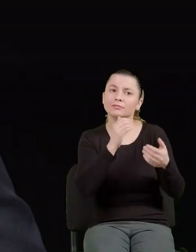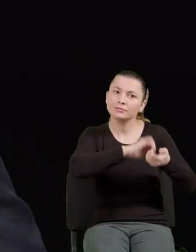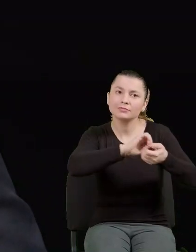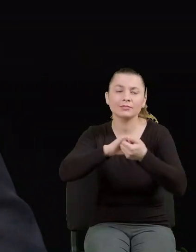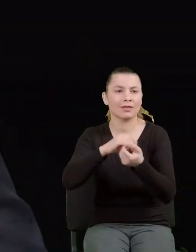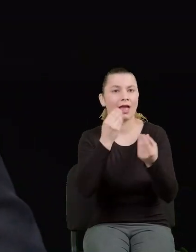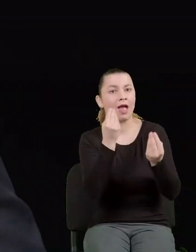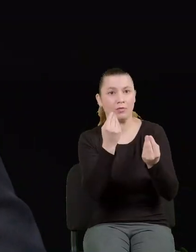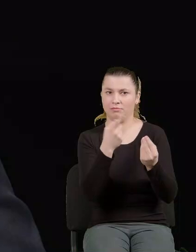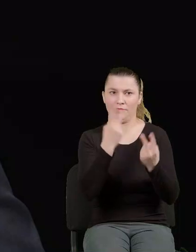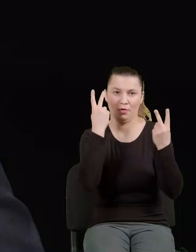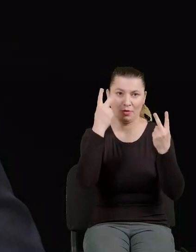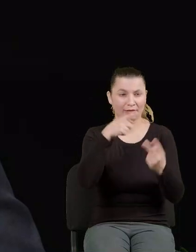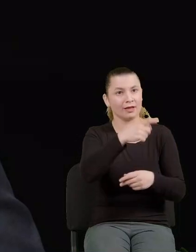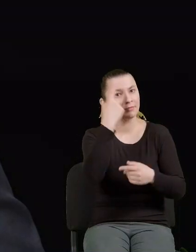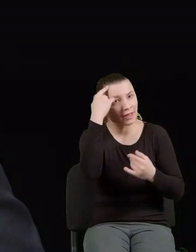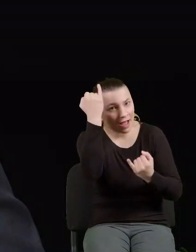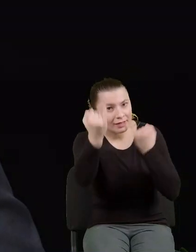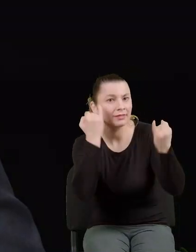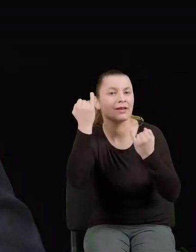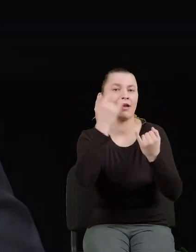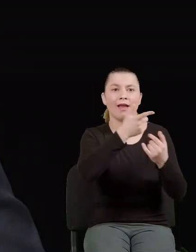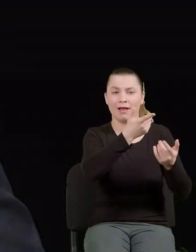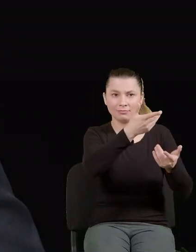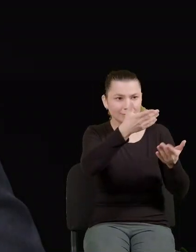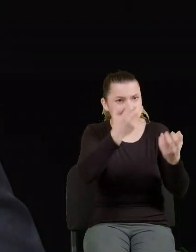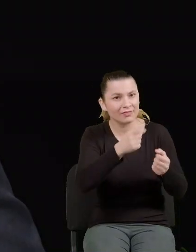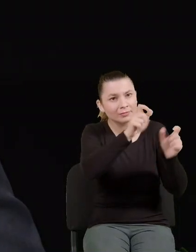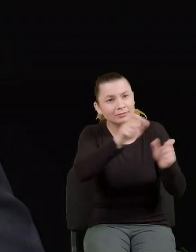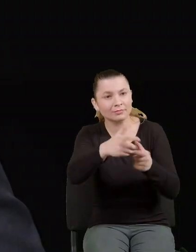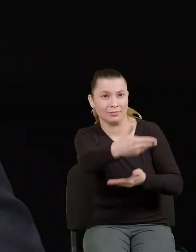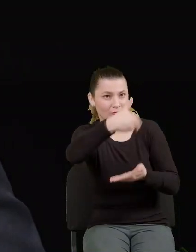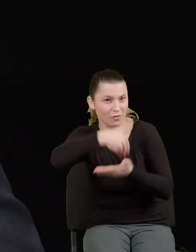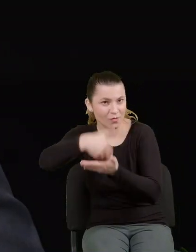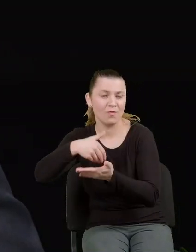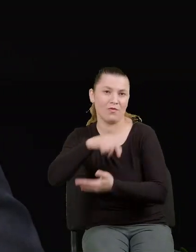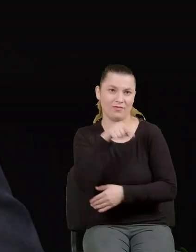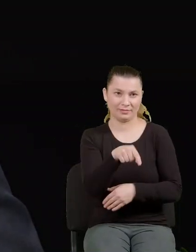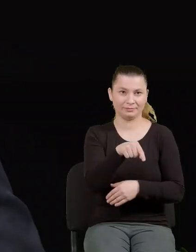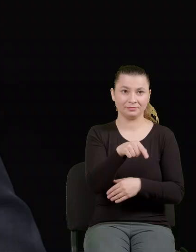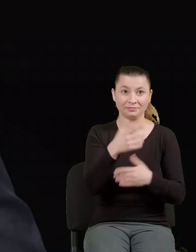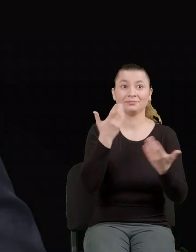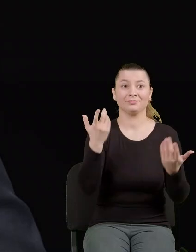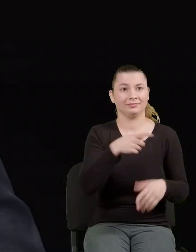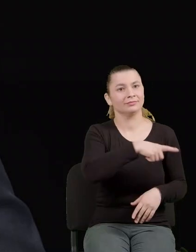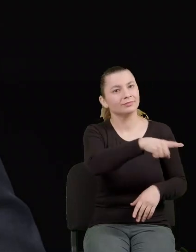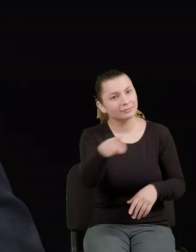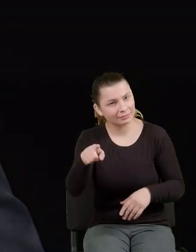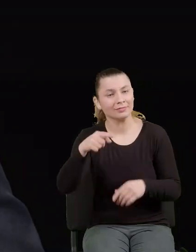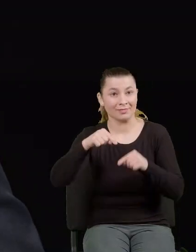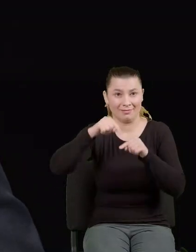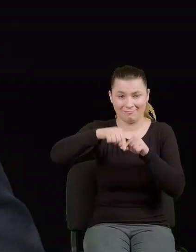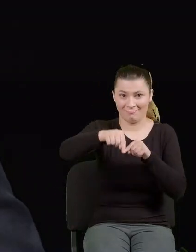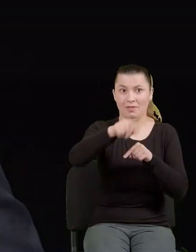those who really work with the cohesion policy, those who are beneficiaries, so those